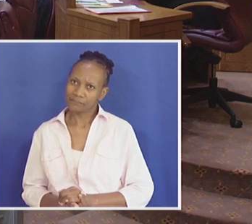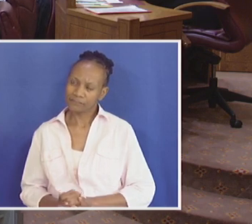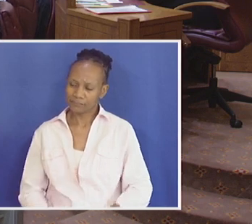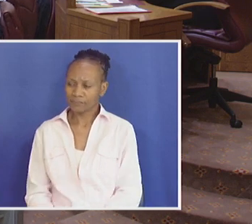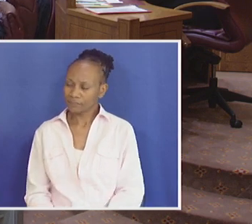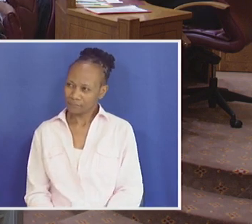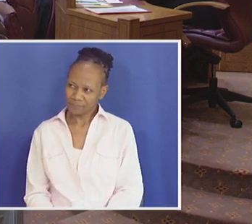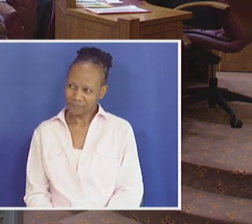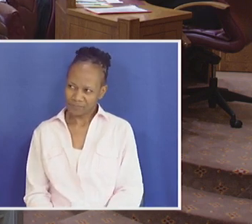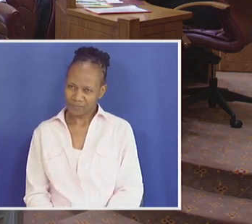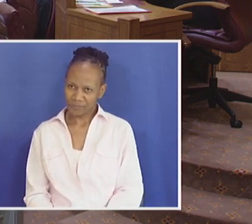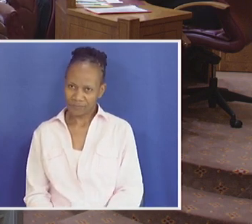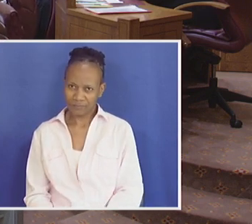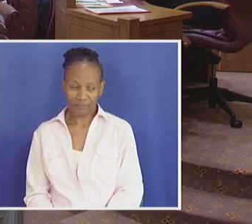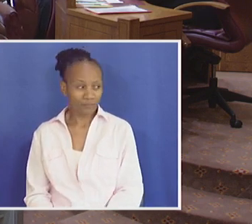without notice.